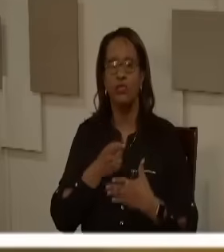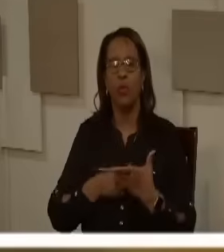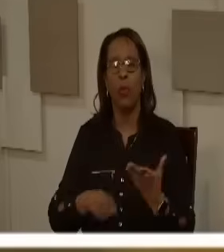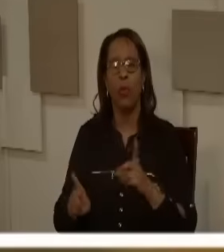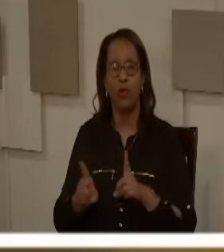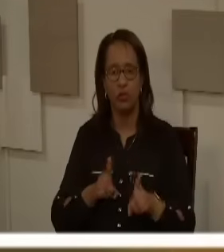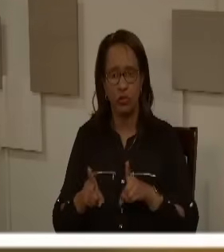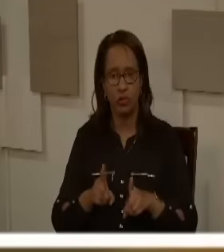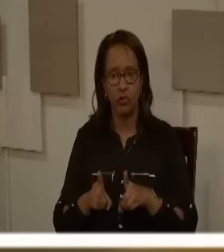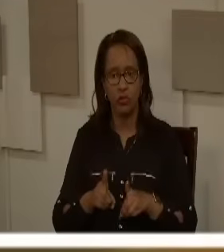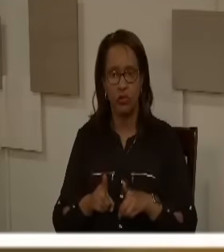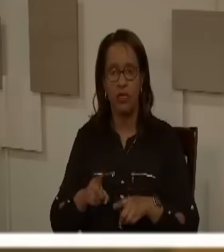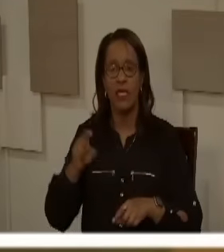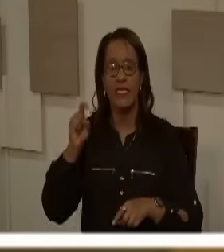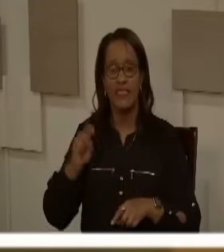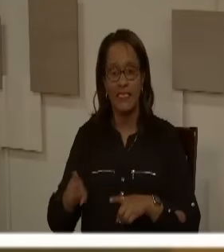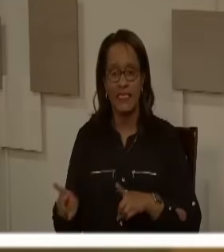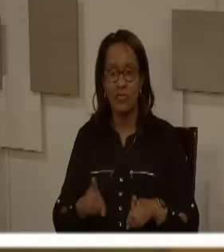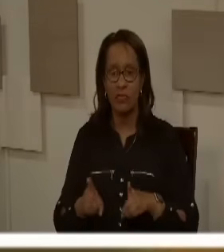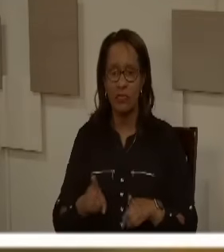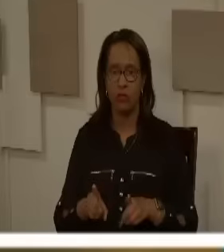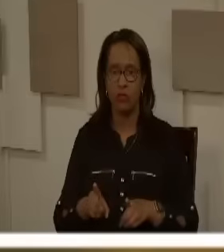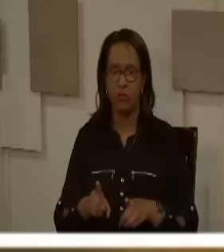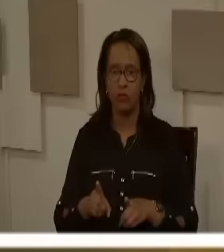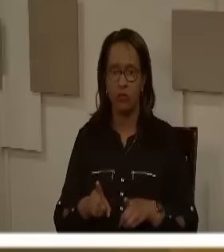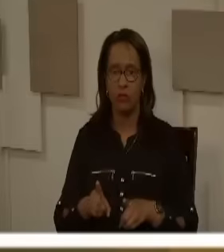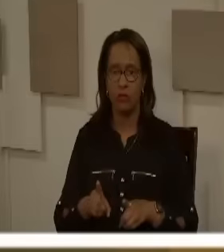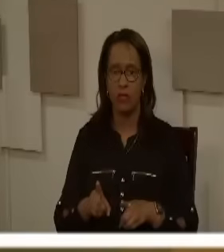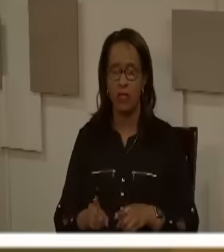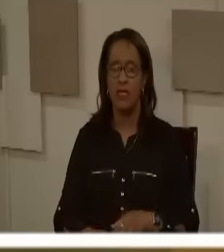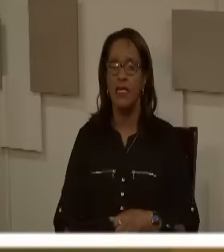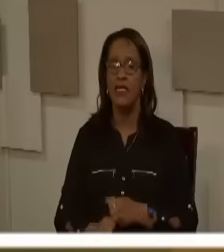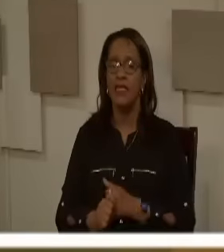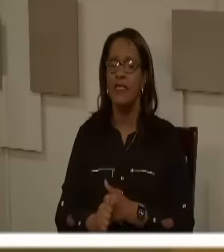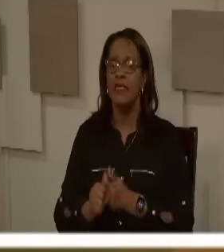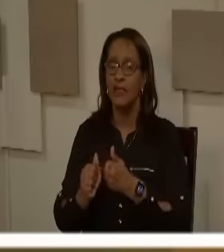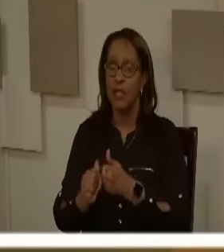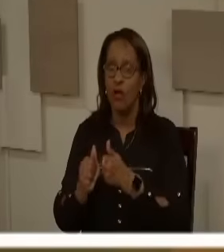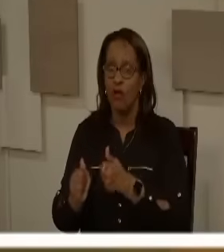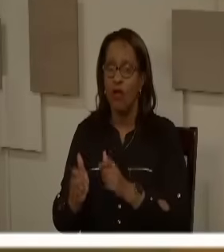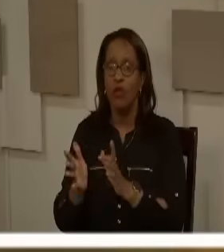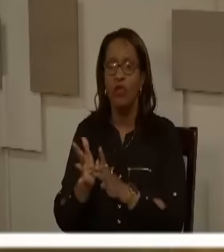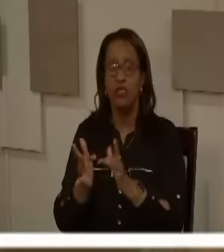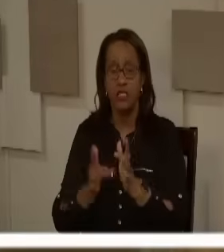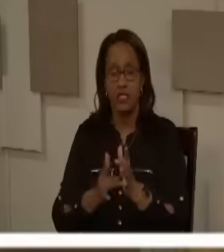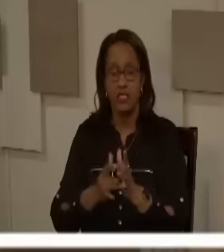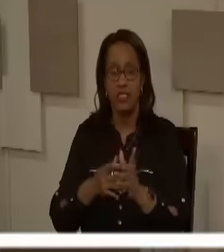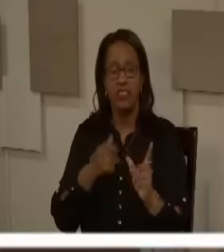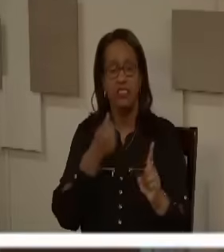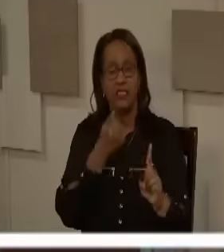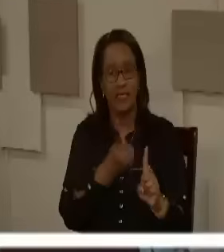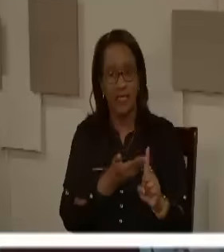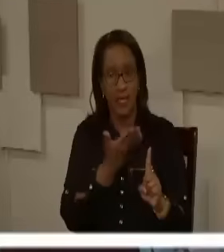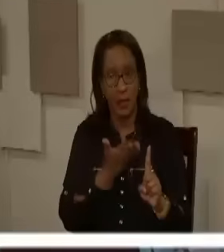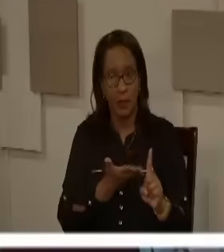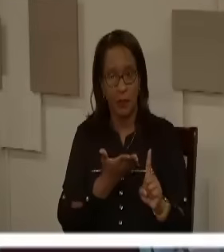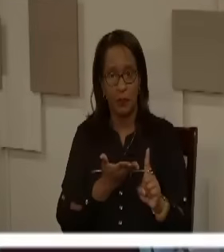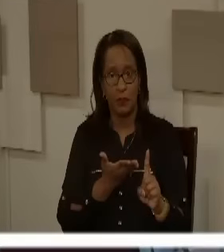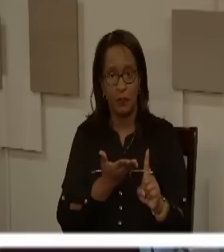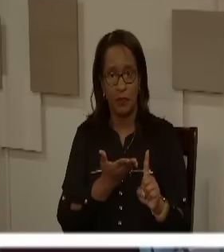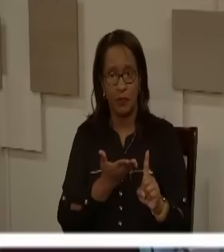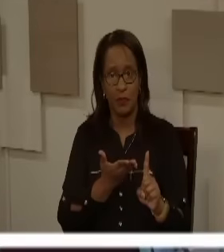a sadistic God looking and asking us to suffer for no good reason. The very nature of God is love.